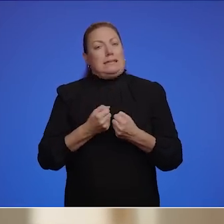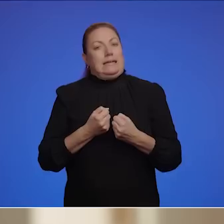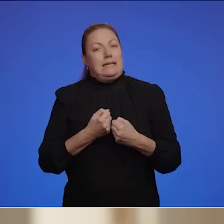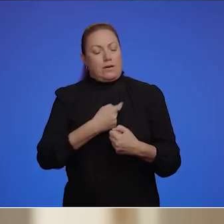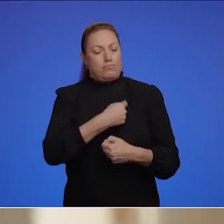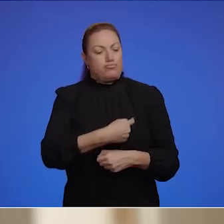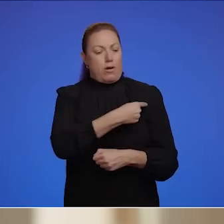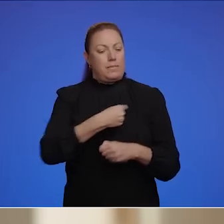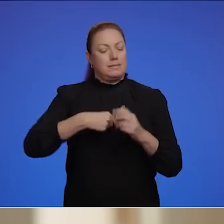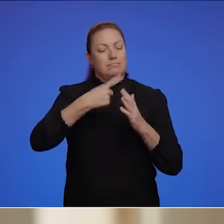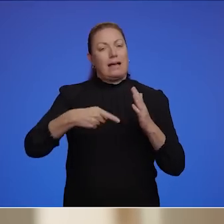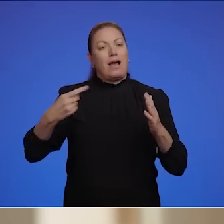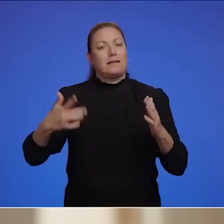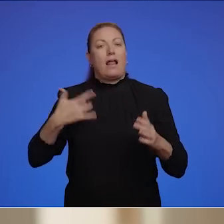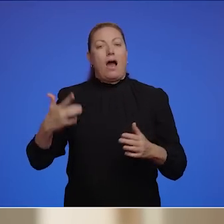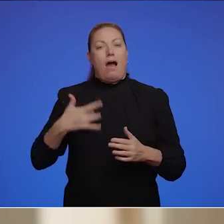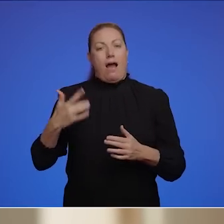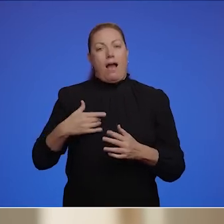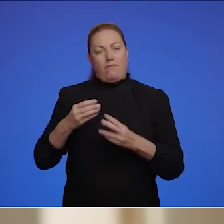our loving God.